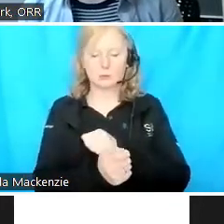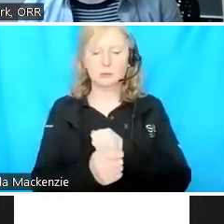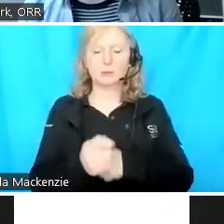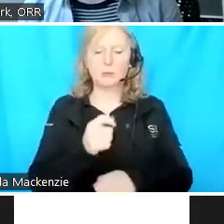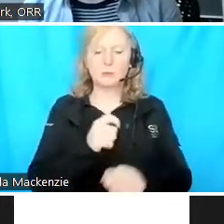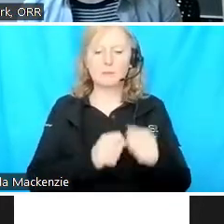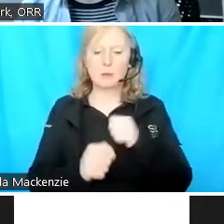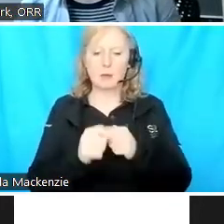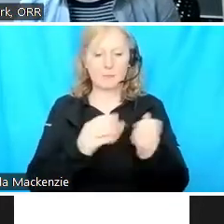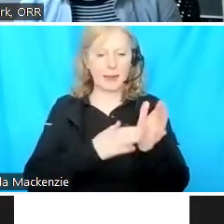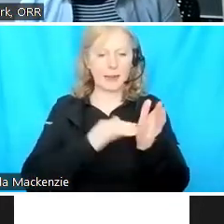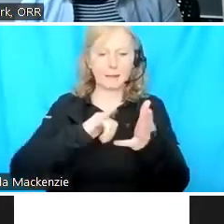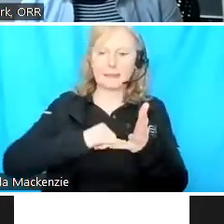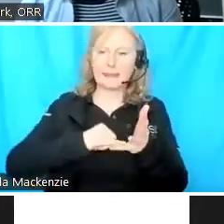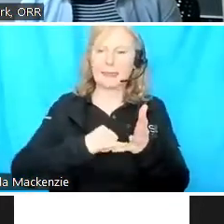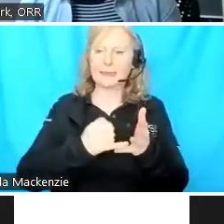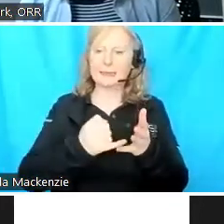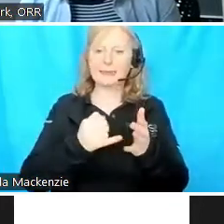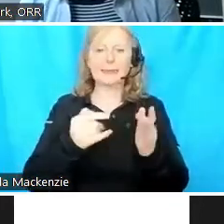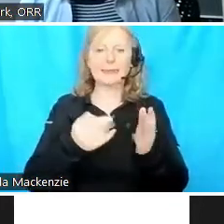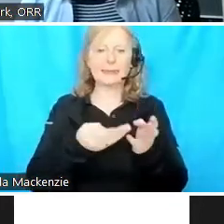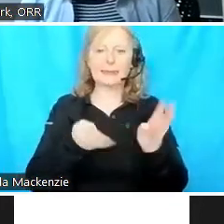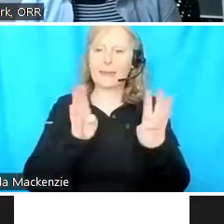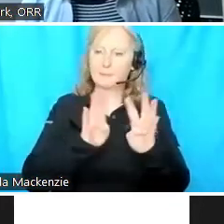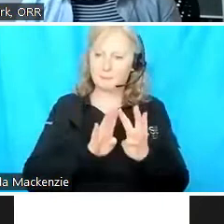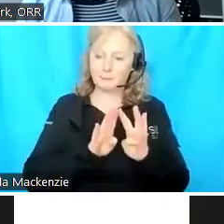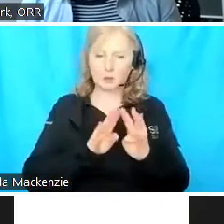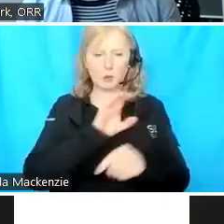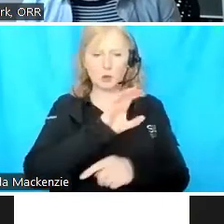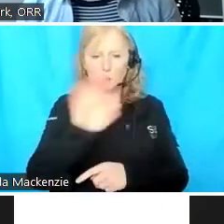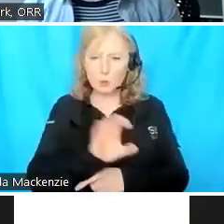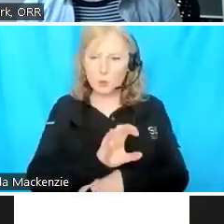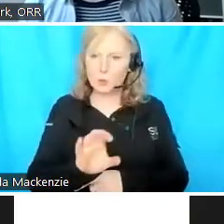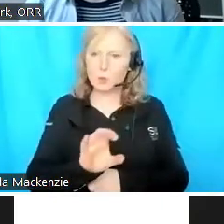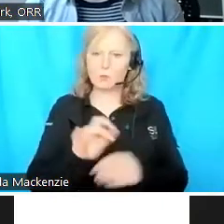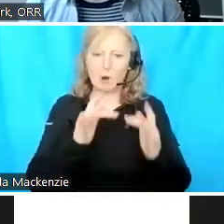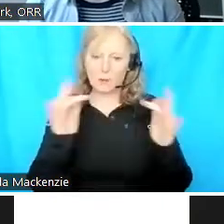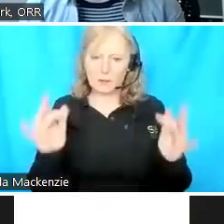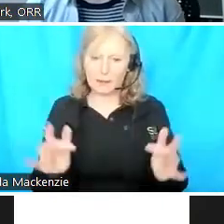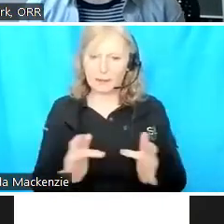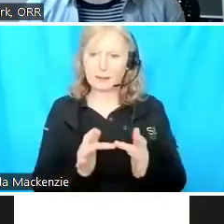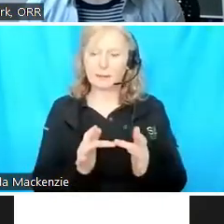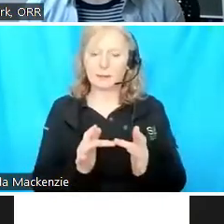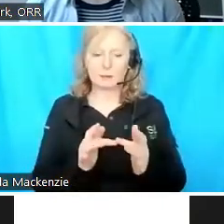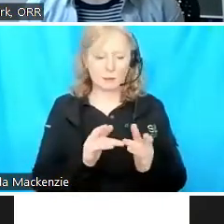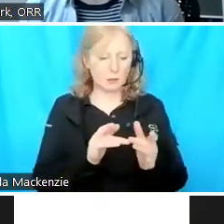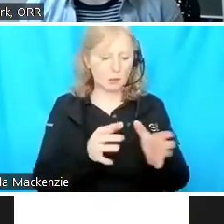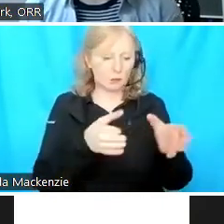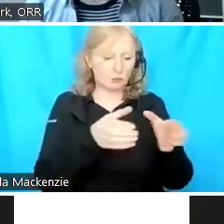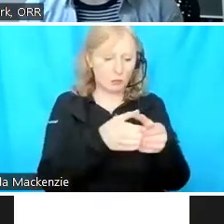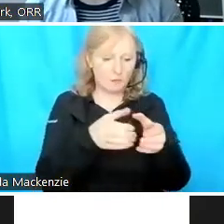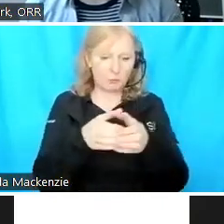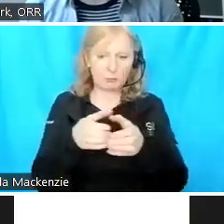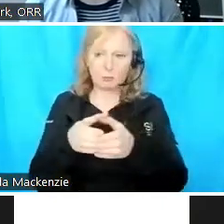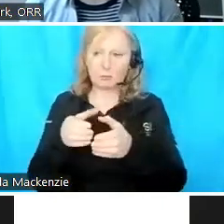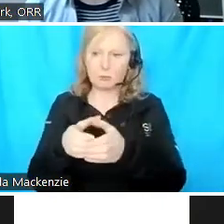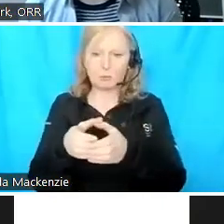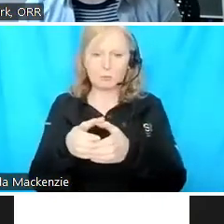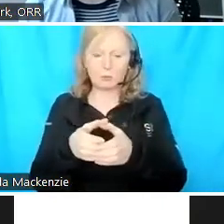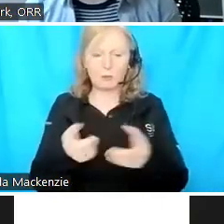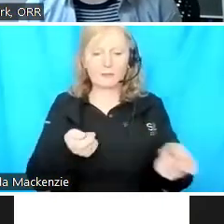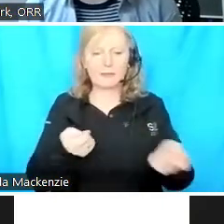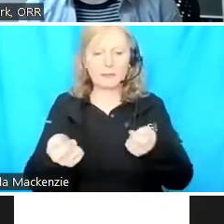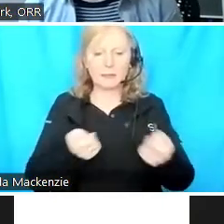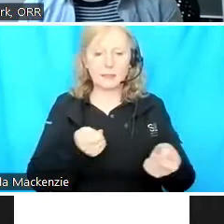via MS Teams or Zoom, in small groups with facilitators and guest speakers who have